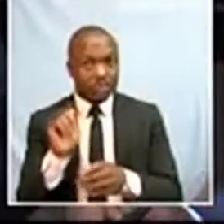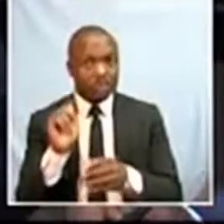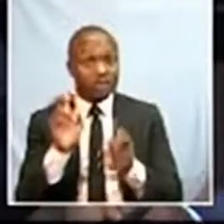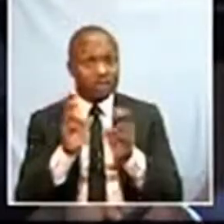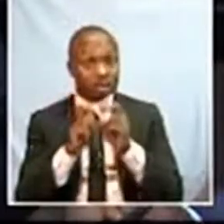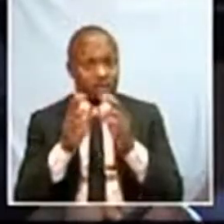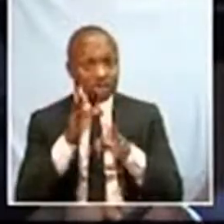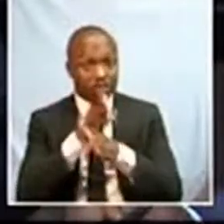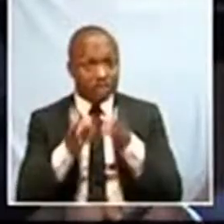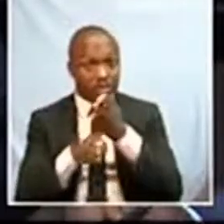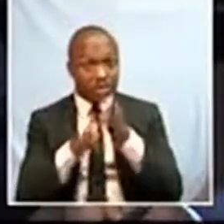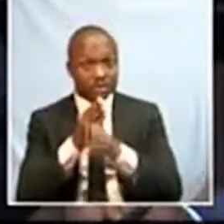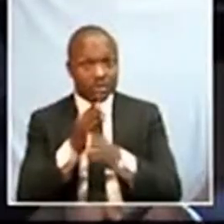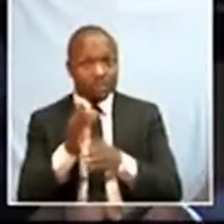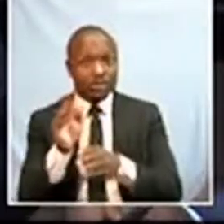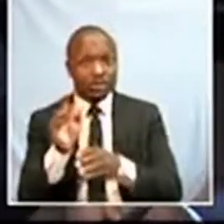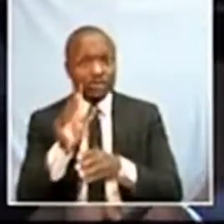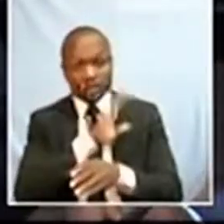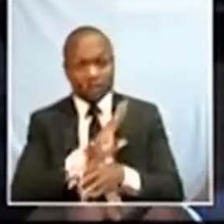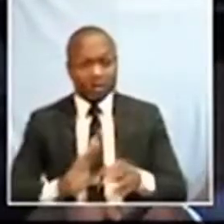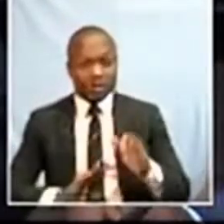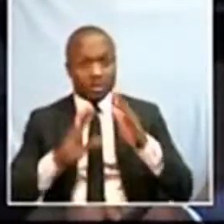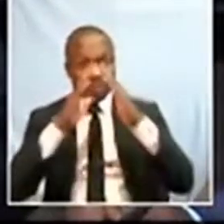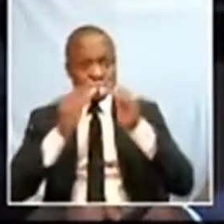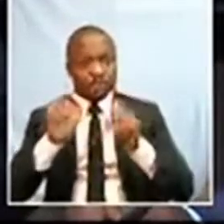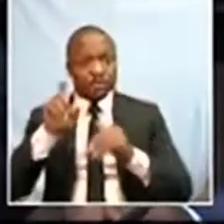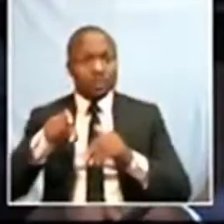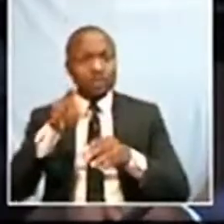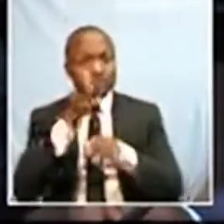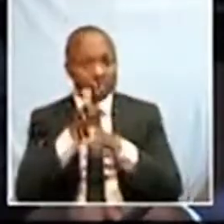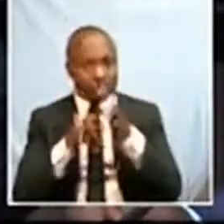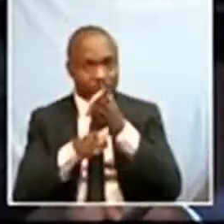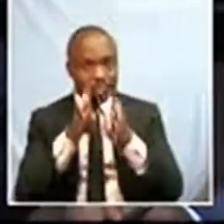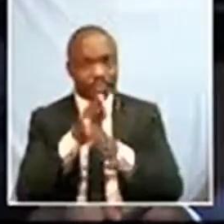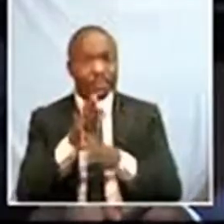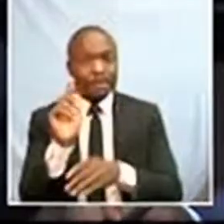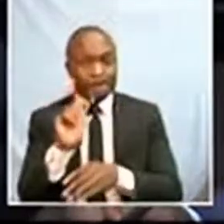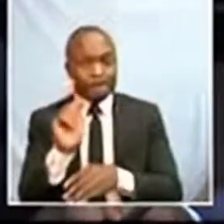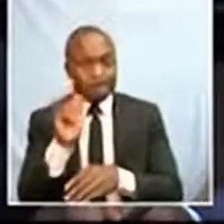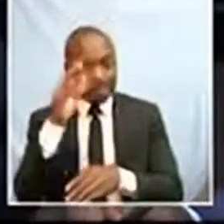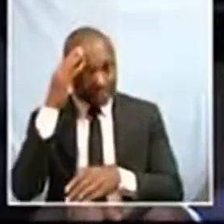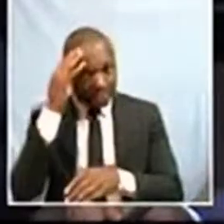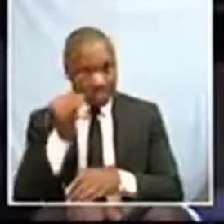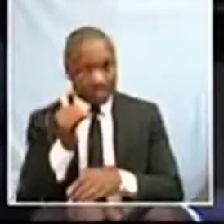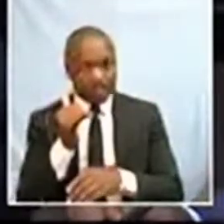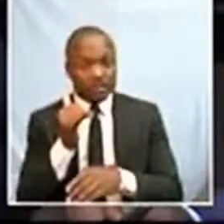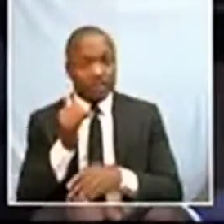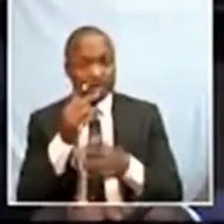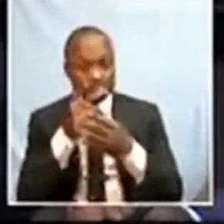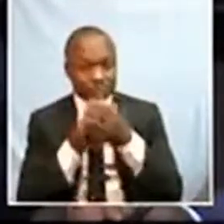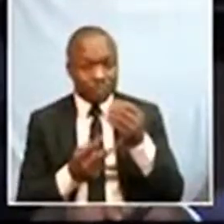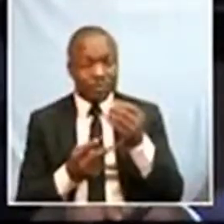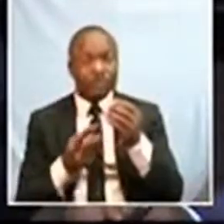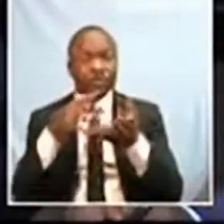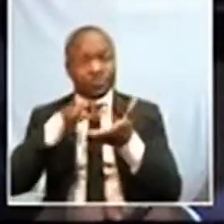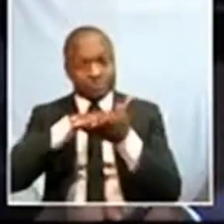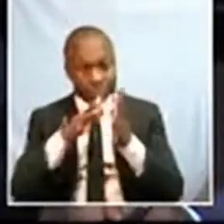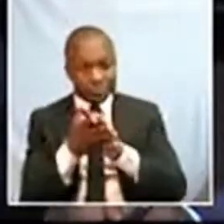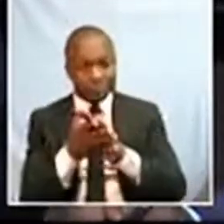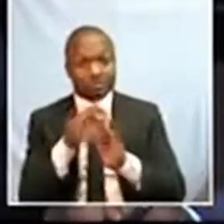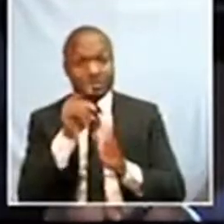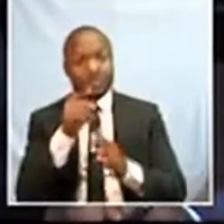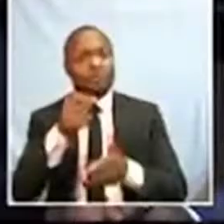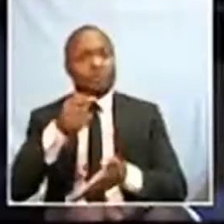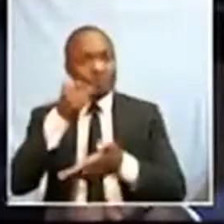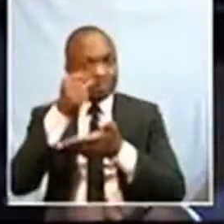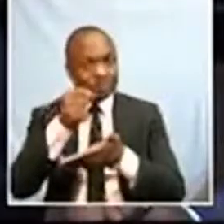to construct the dormitory was supposed to also construct the toilet, and that's why they both combined. That's the cost